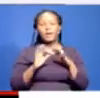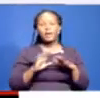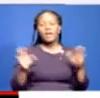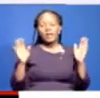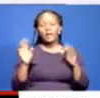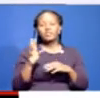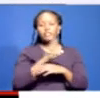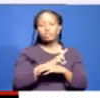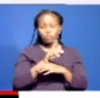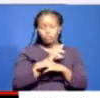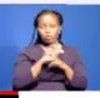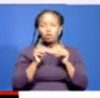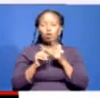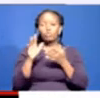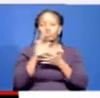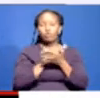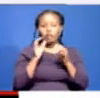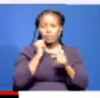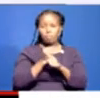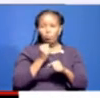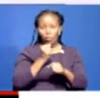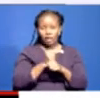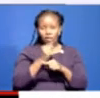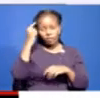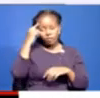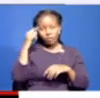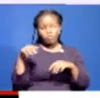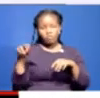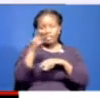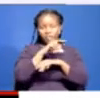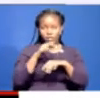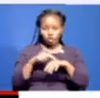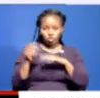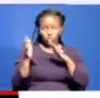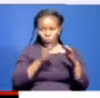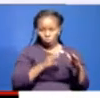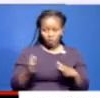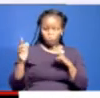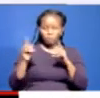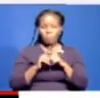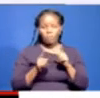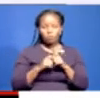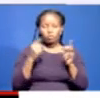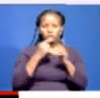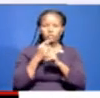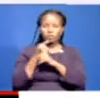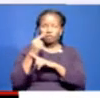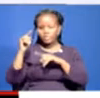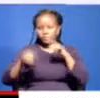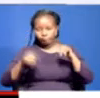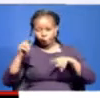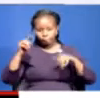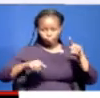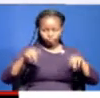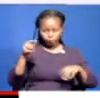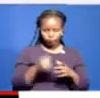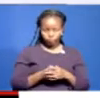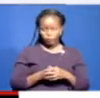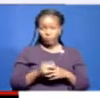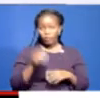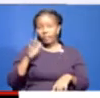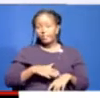for preparation of a national spatial plan and review of various land use plans. Ladies and gentlemen,